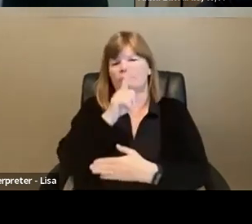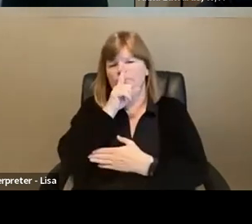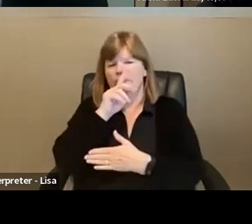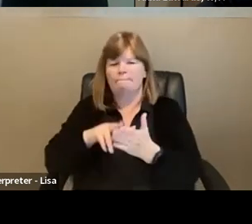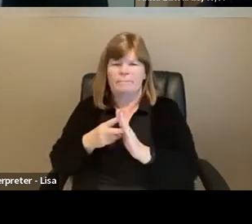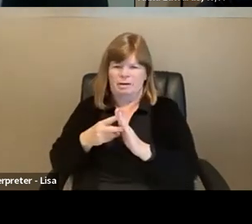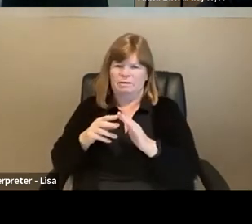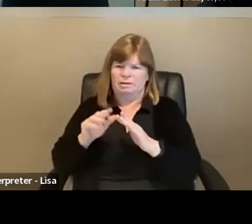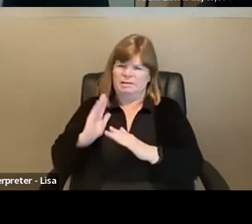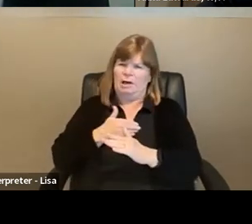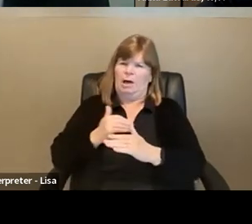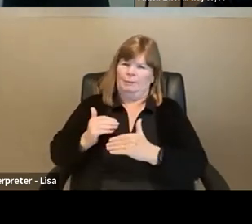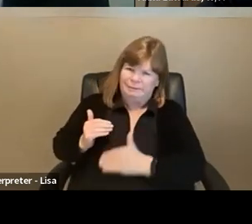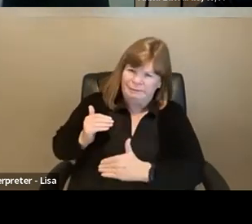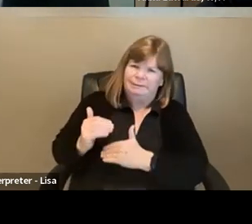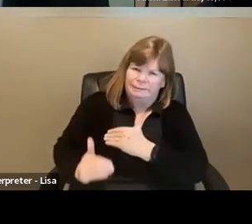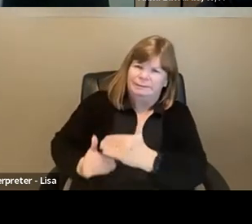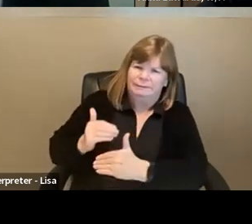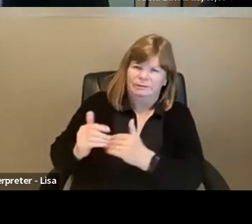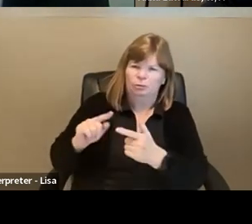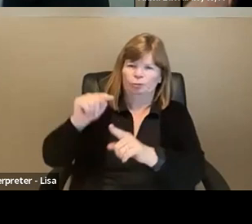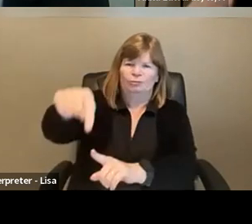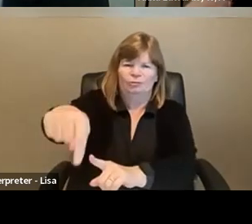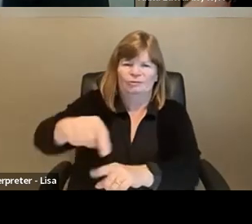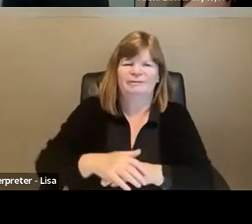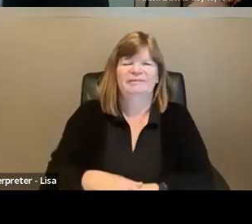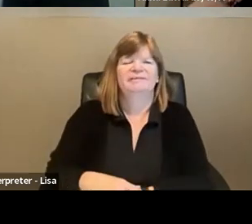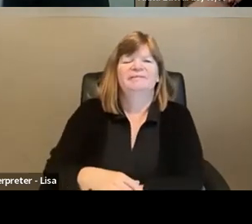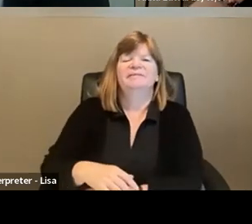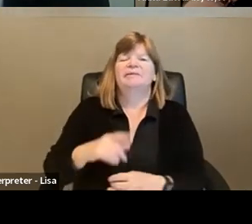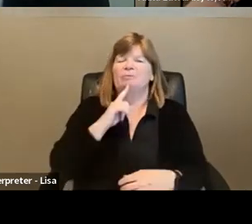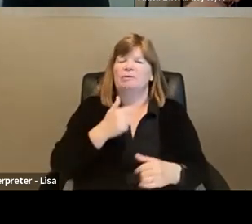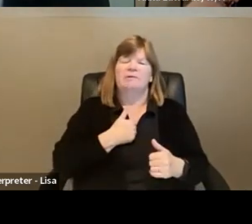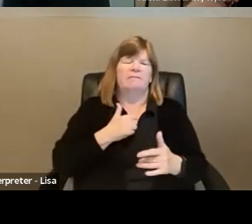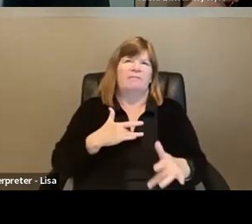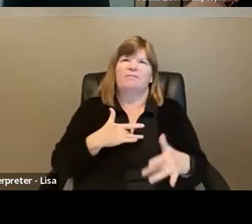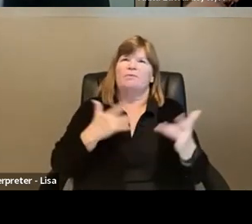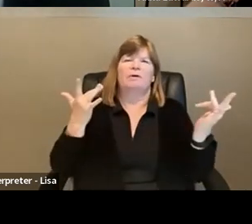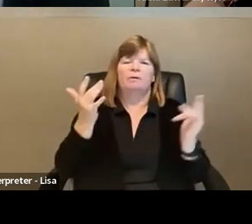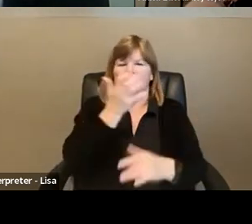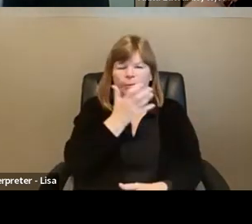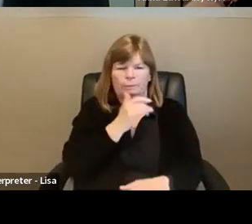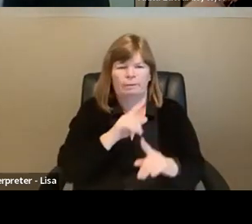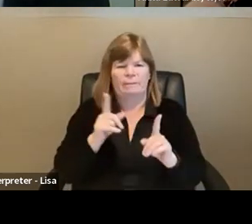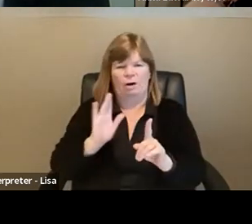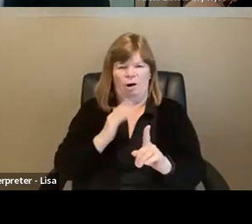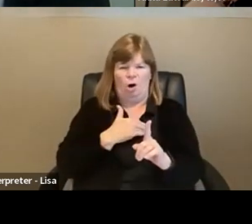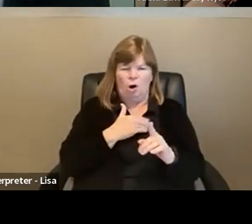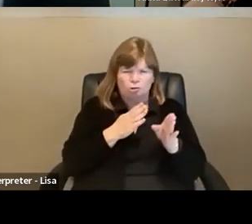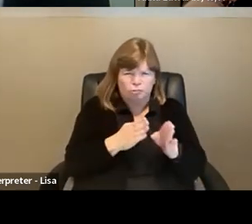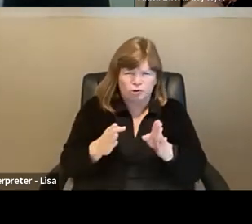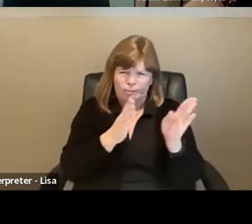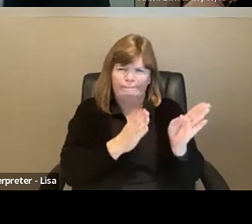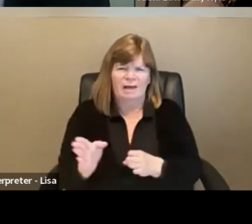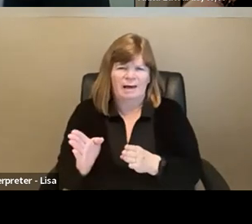end. Because, and I can't stop talking about it. I'm just so thrilled, over the moon about our strategic plan.